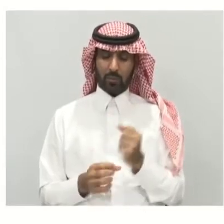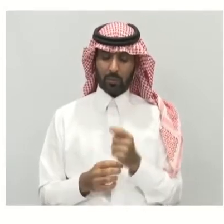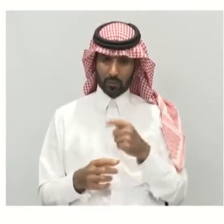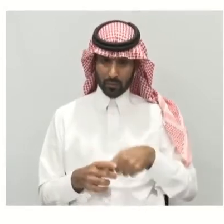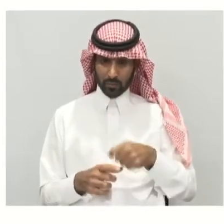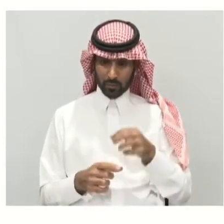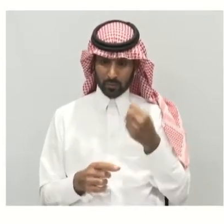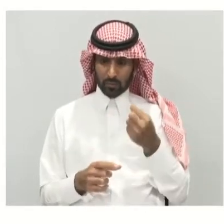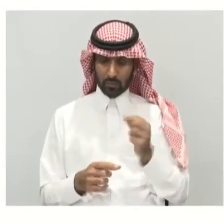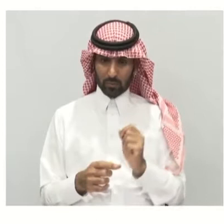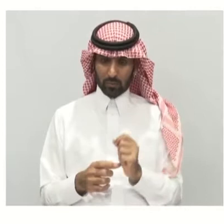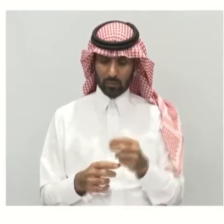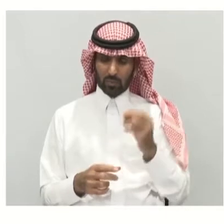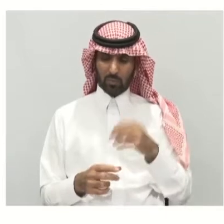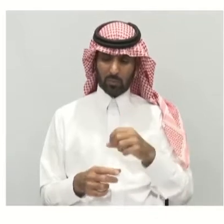soup? So,